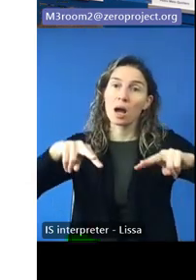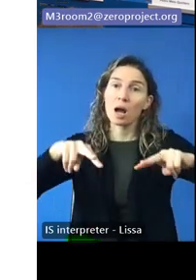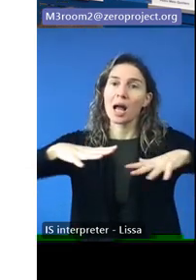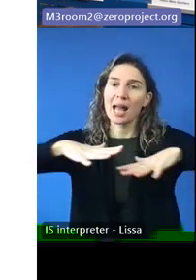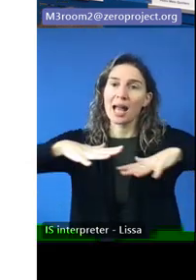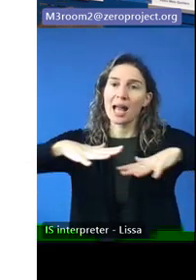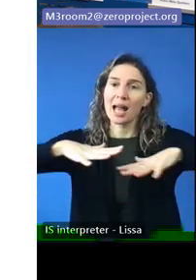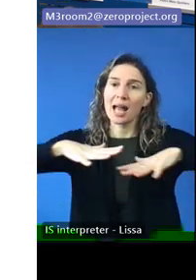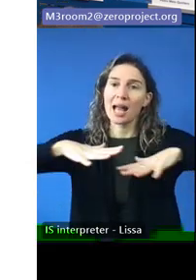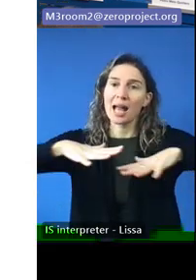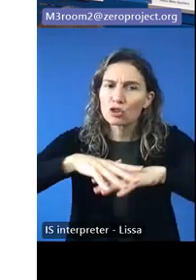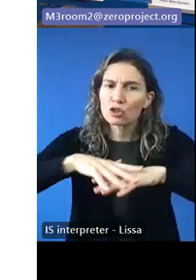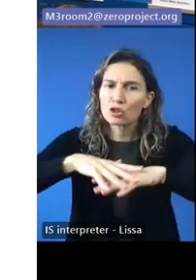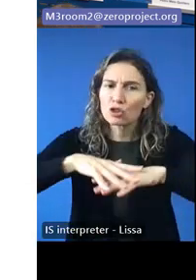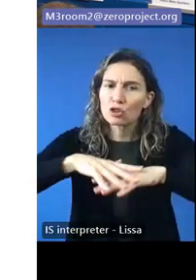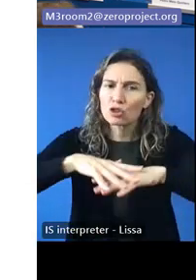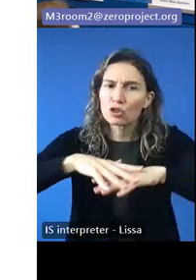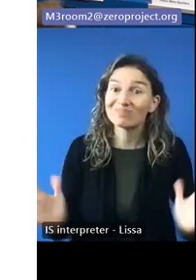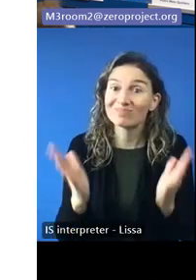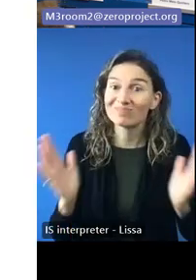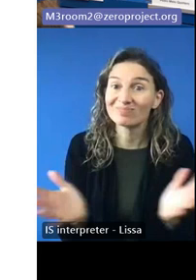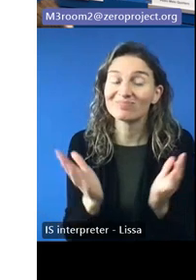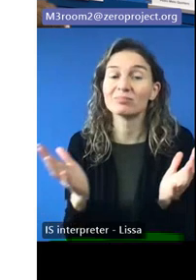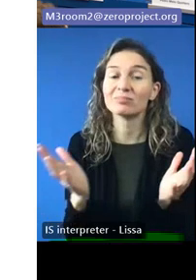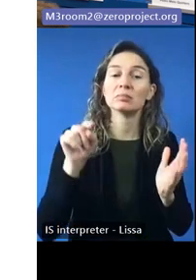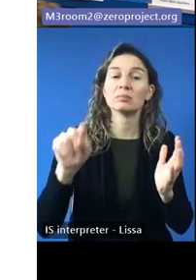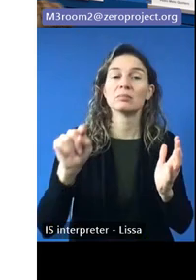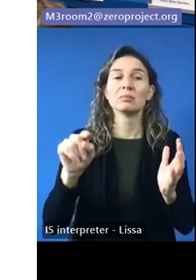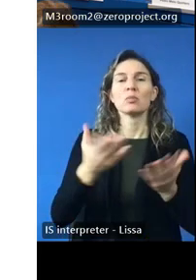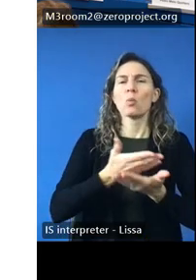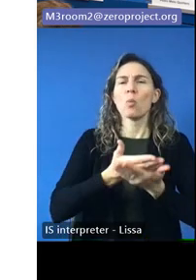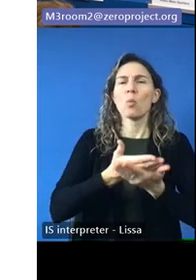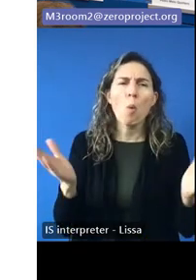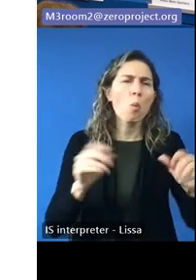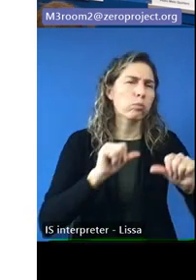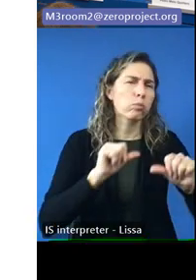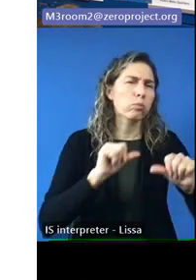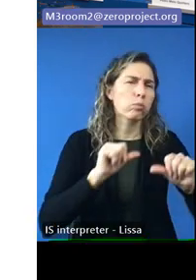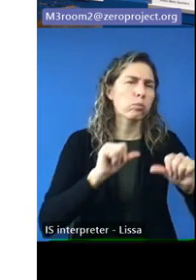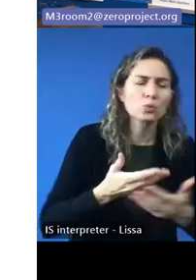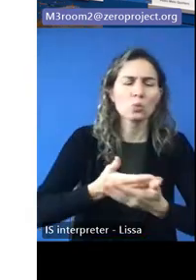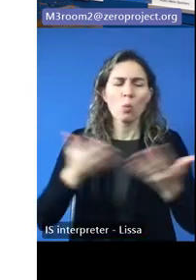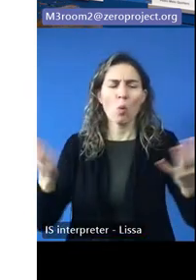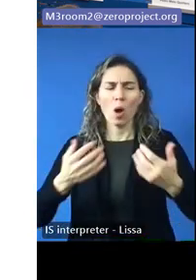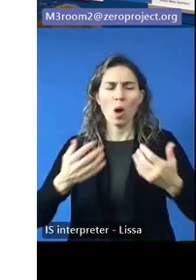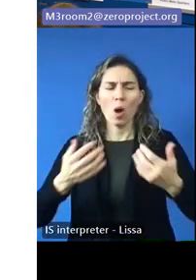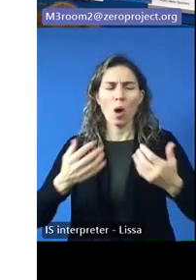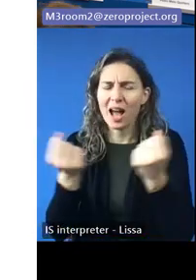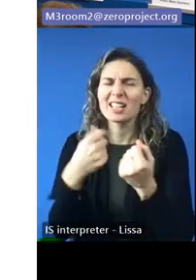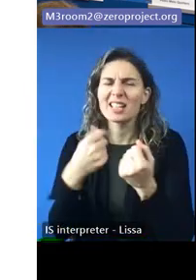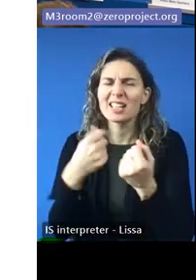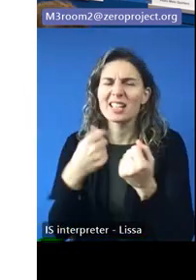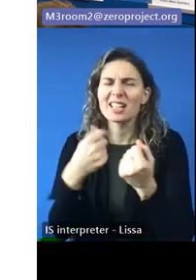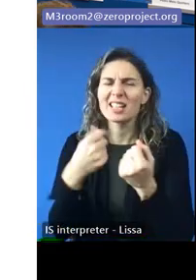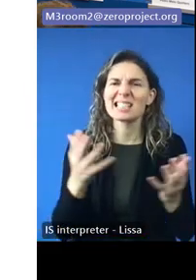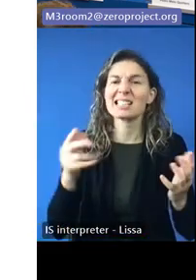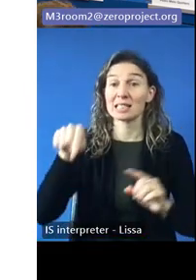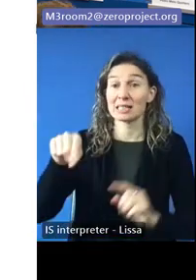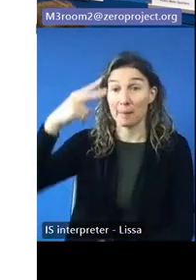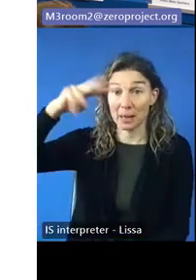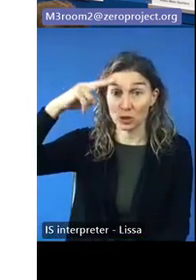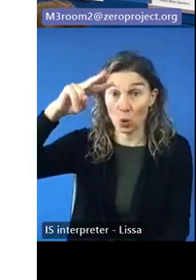We promote the participation and leadership in all process and action. We are the only organization in Mexico that has a